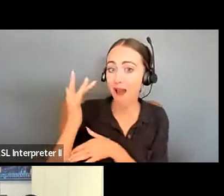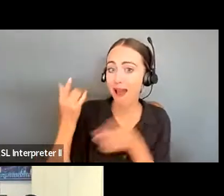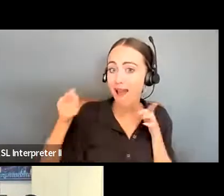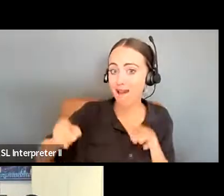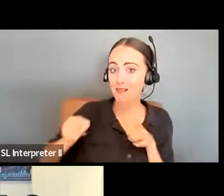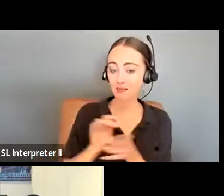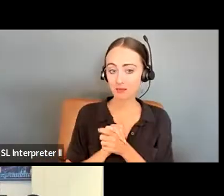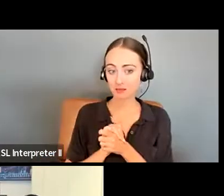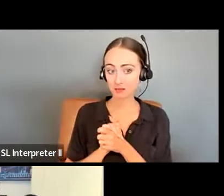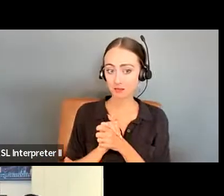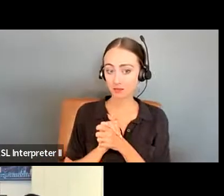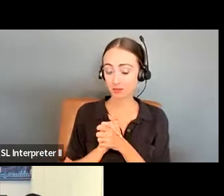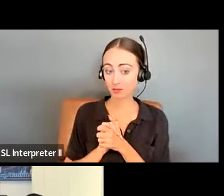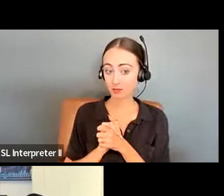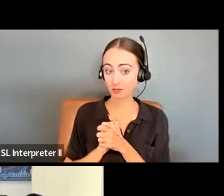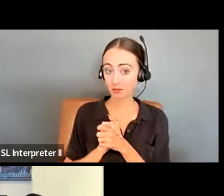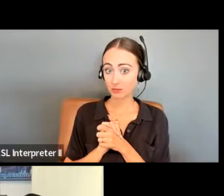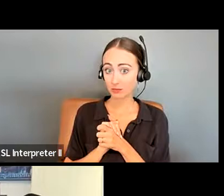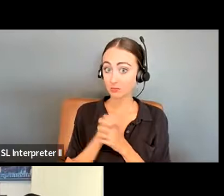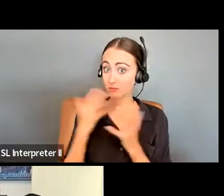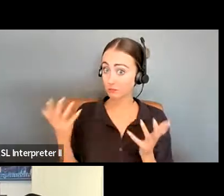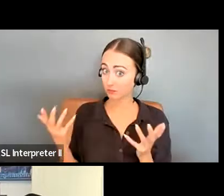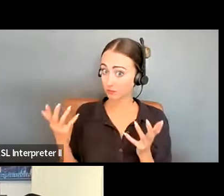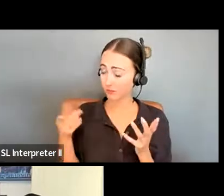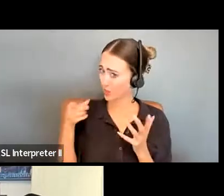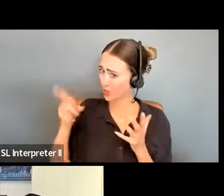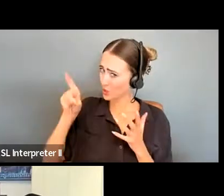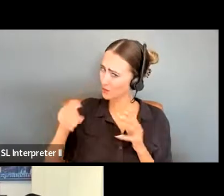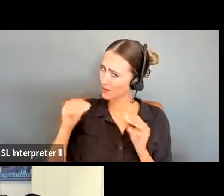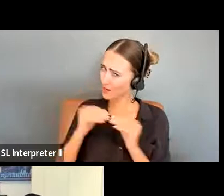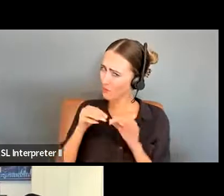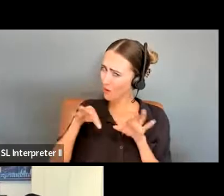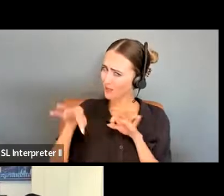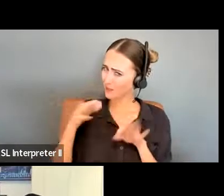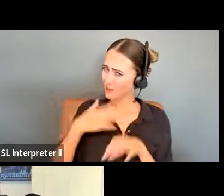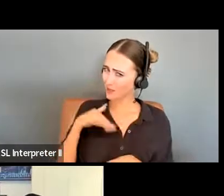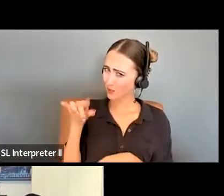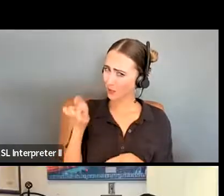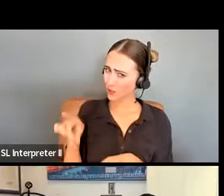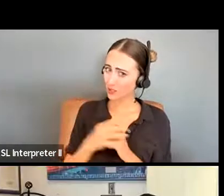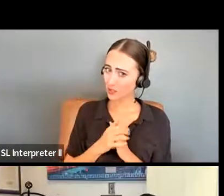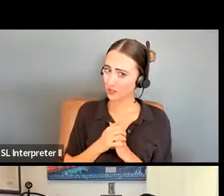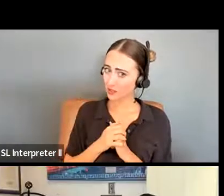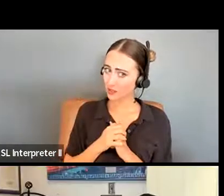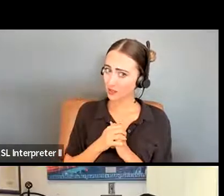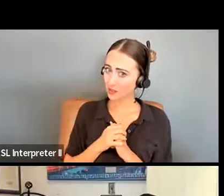So do you need more explanation of my question?